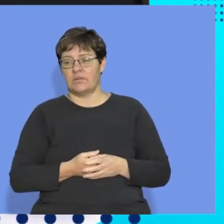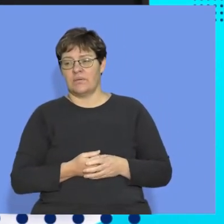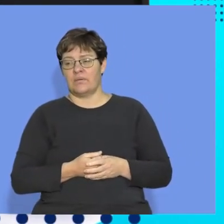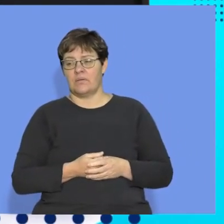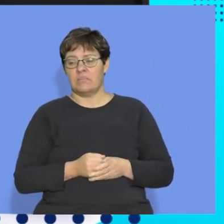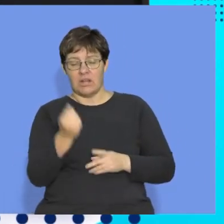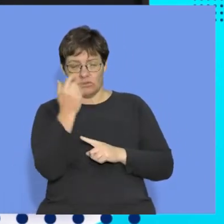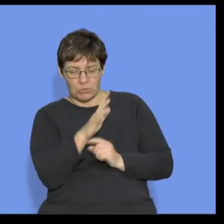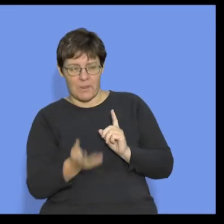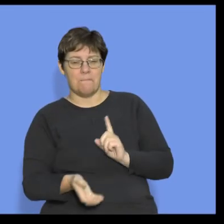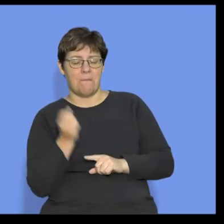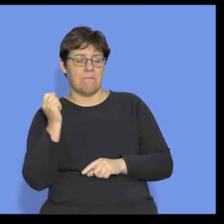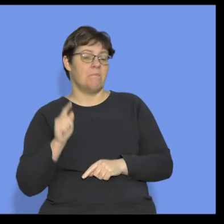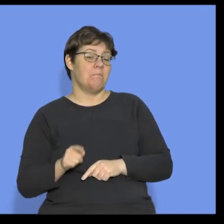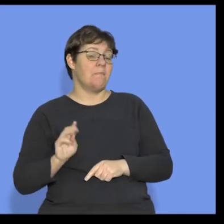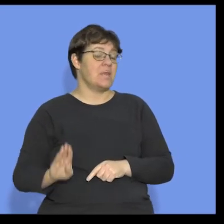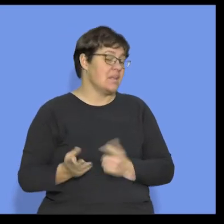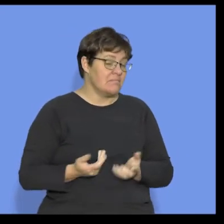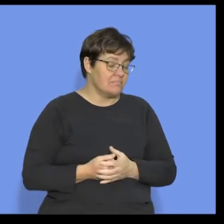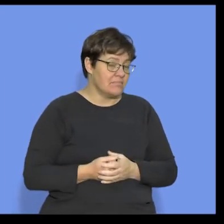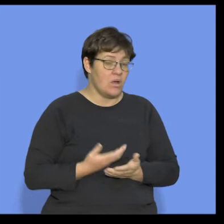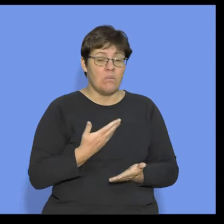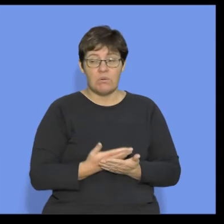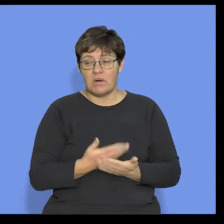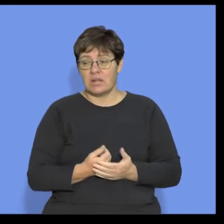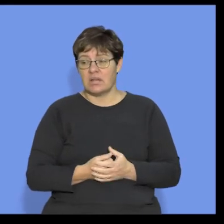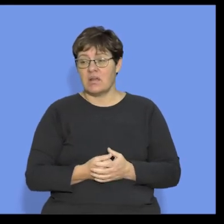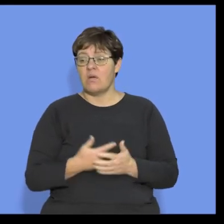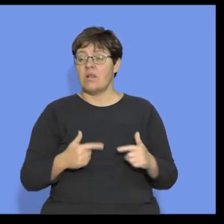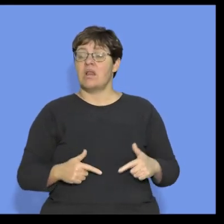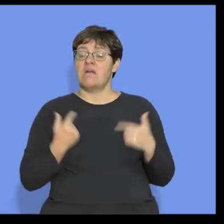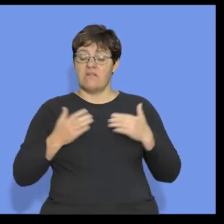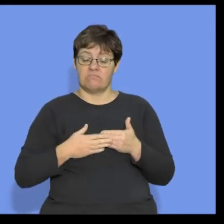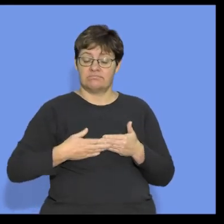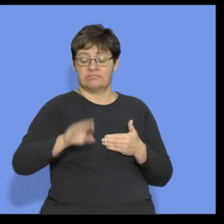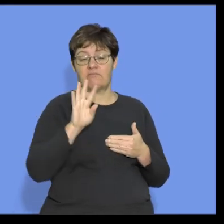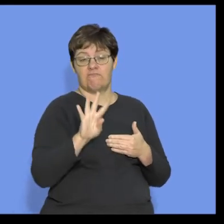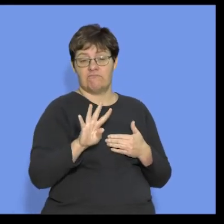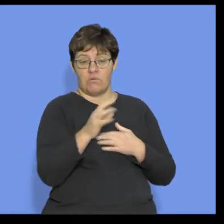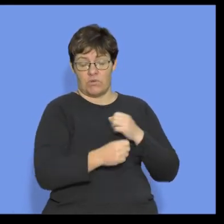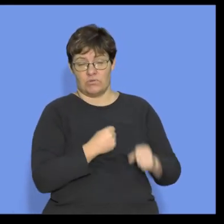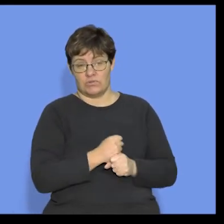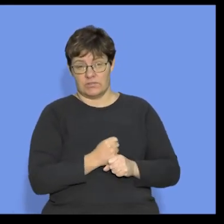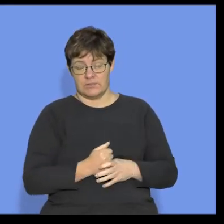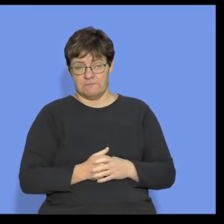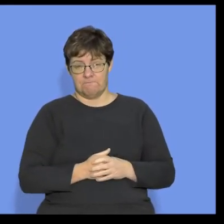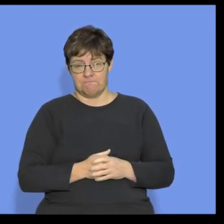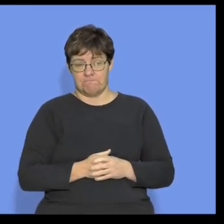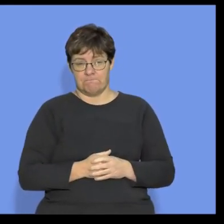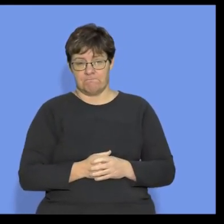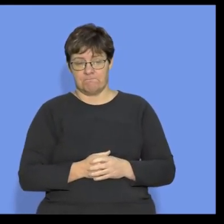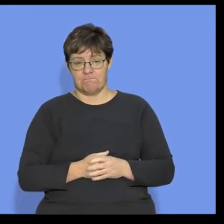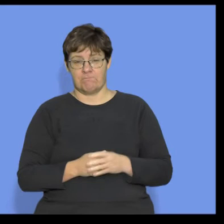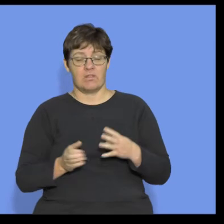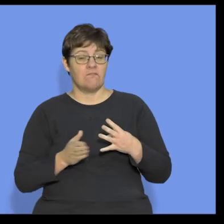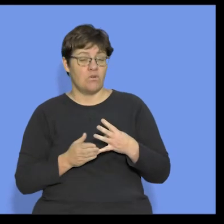B? Are we all together? What is the probability that the tree will live beyond 4 years? And our fourth